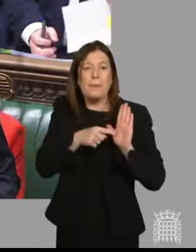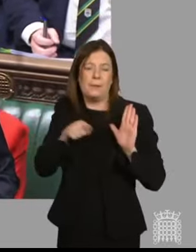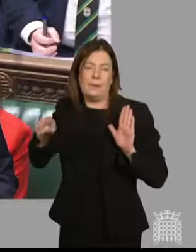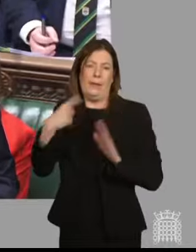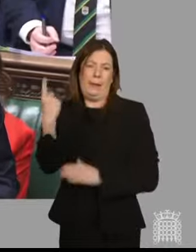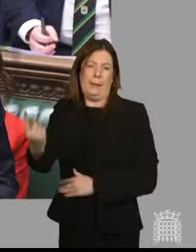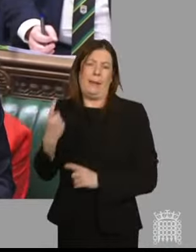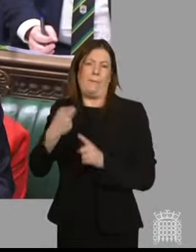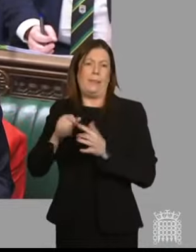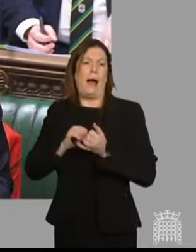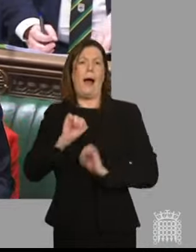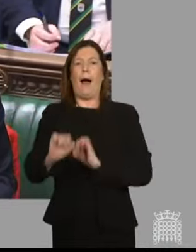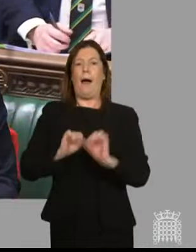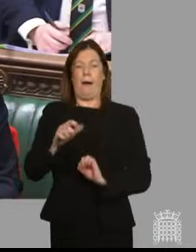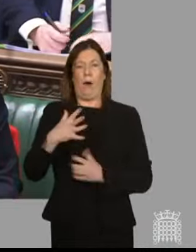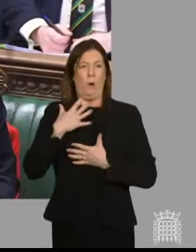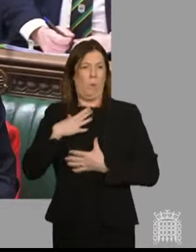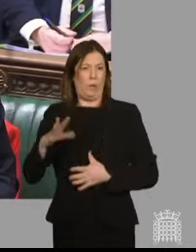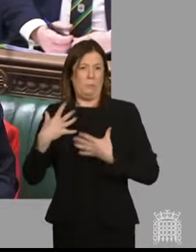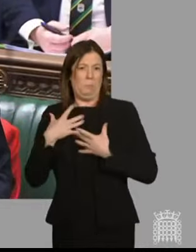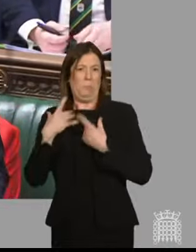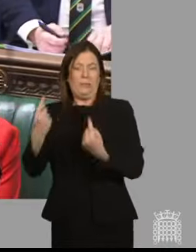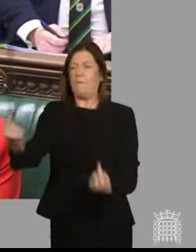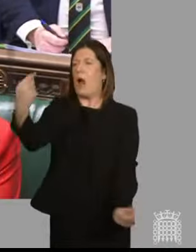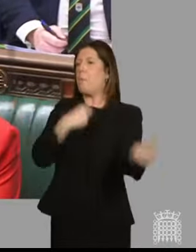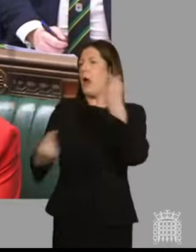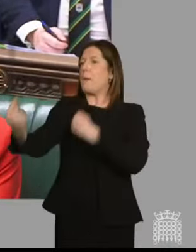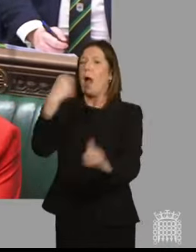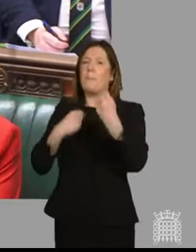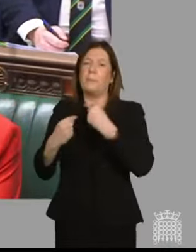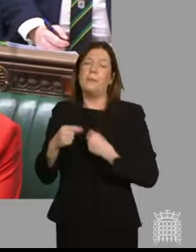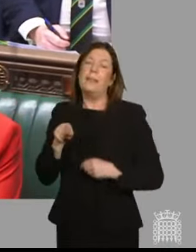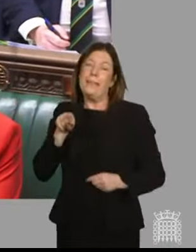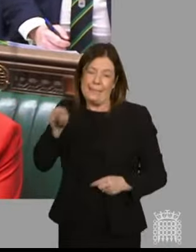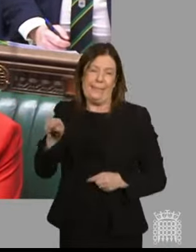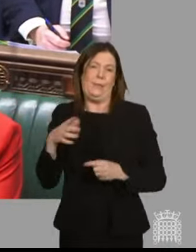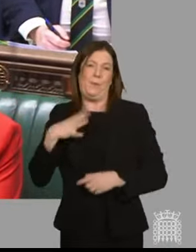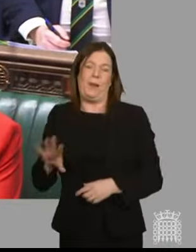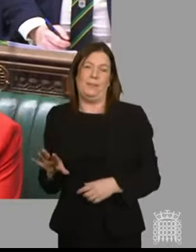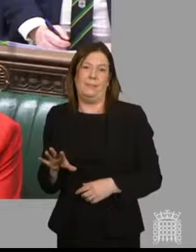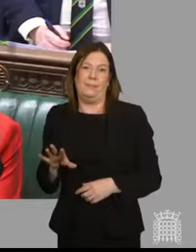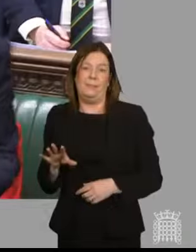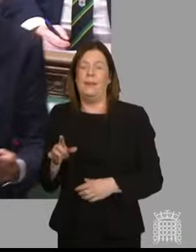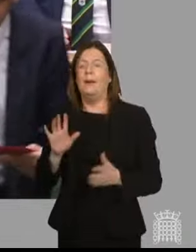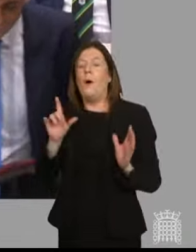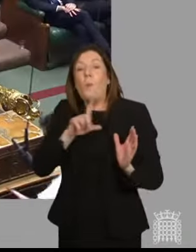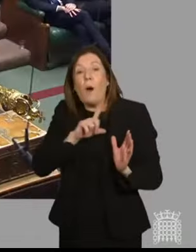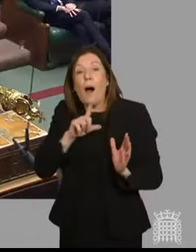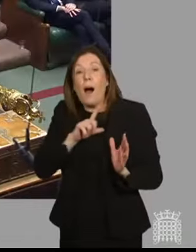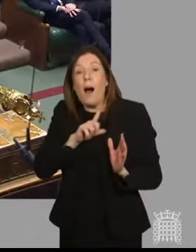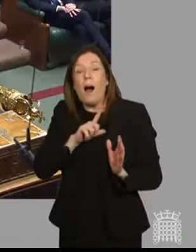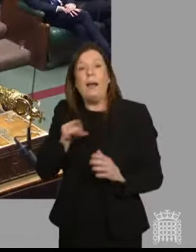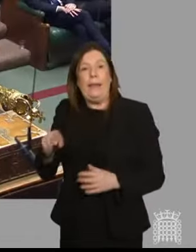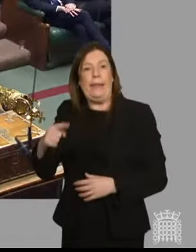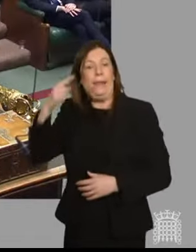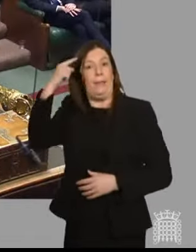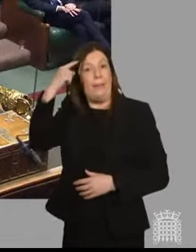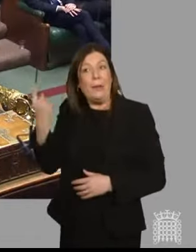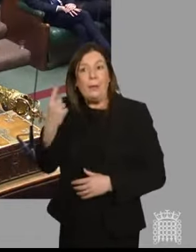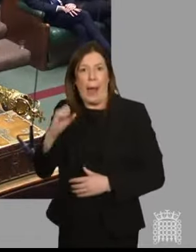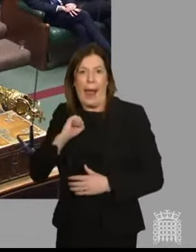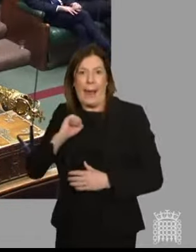Mr. Speaker. Every single time he picks the people smugglers over the British people.